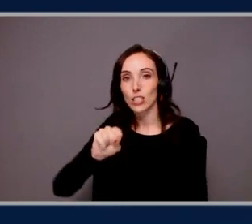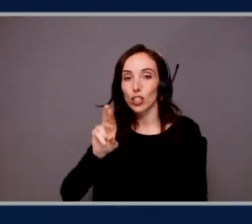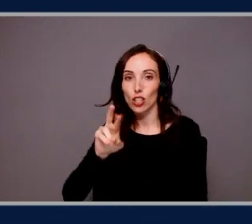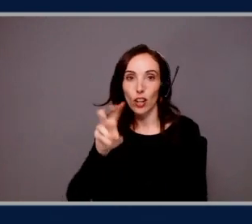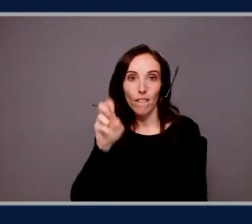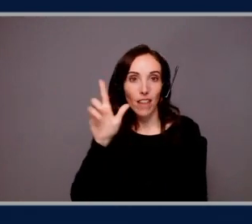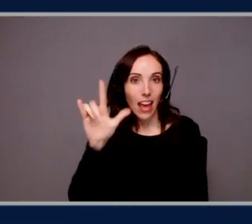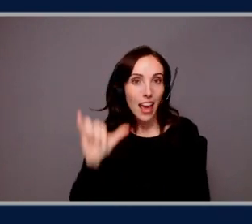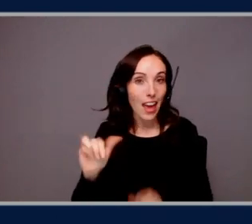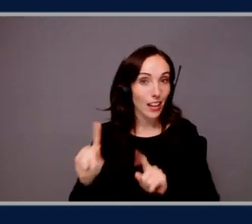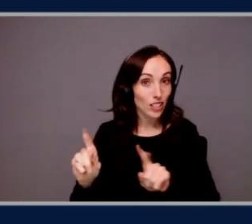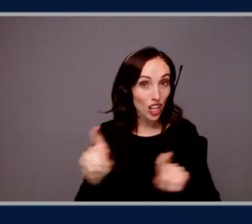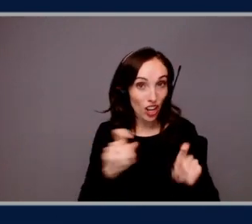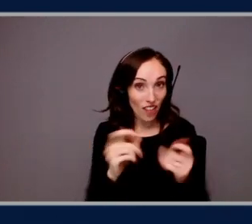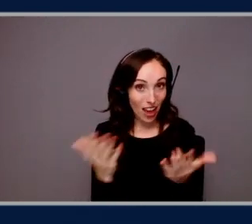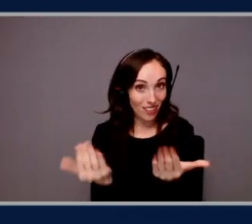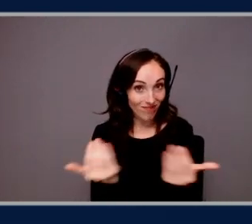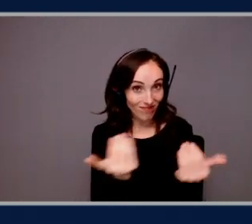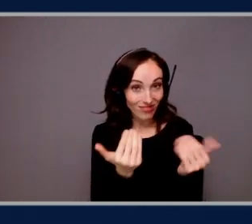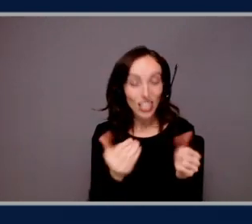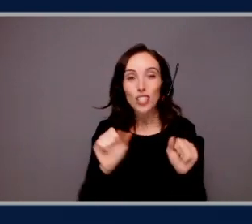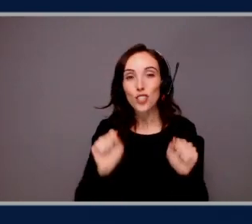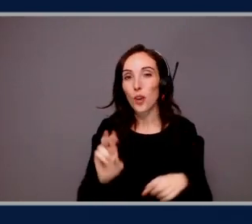for Business, you'll be able to use those